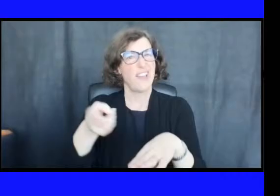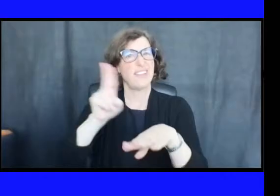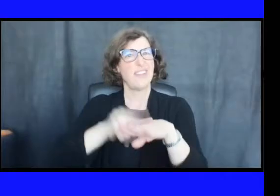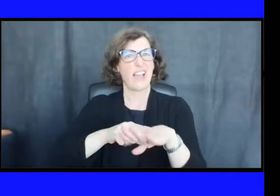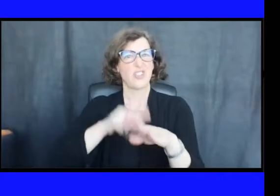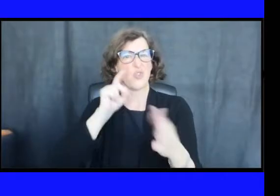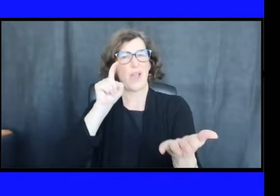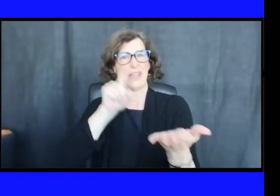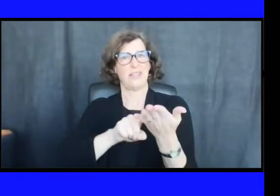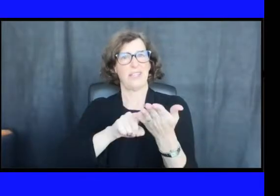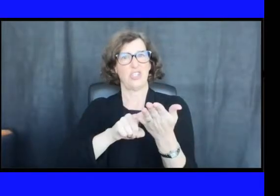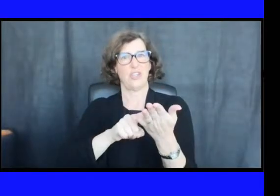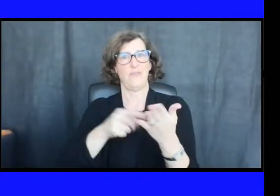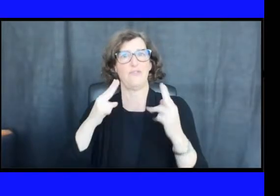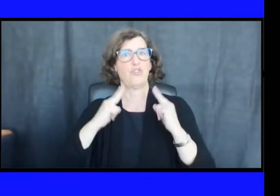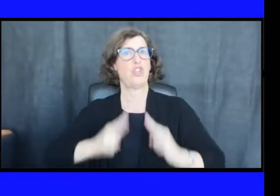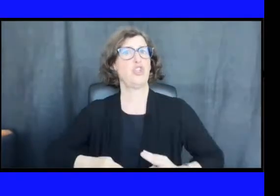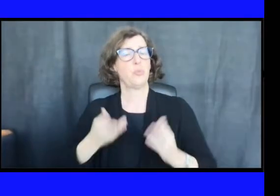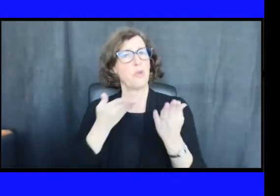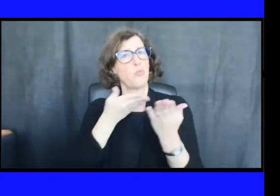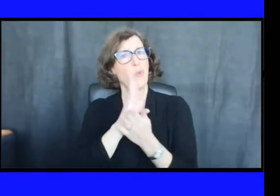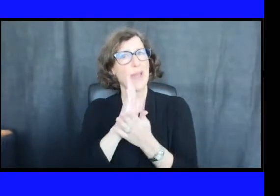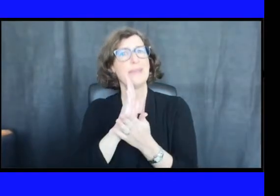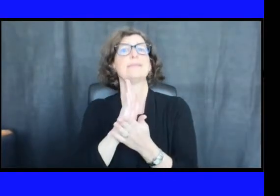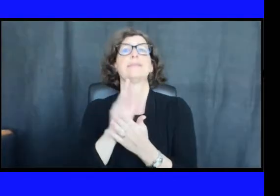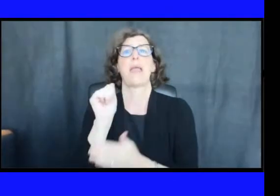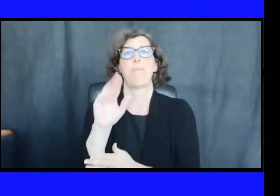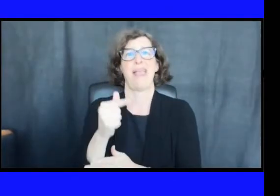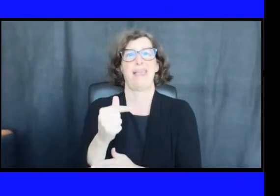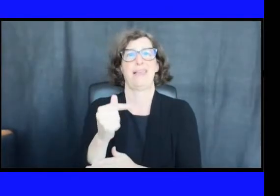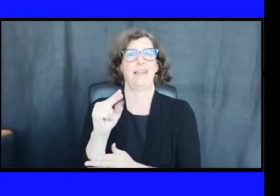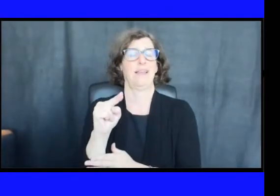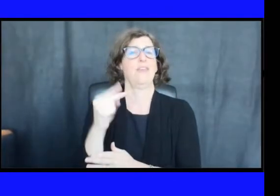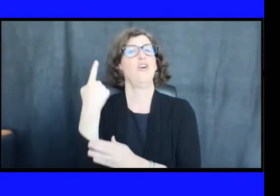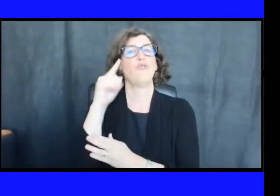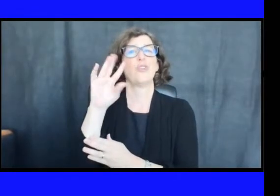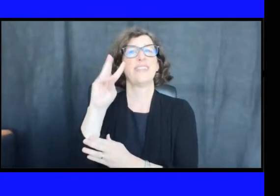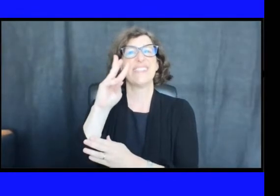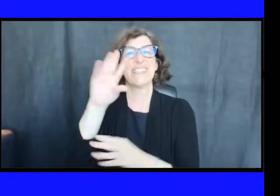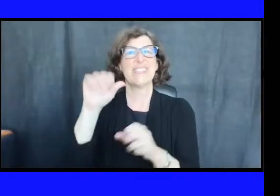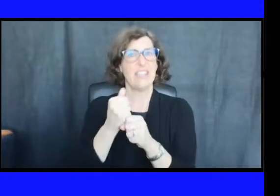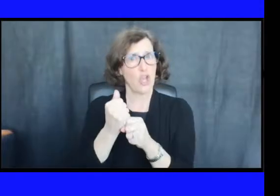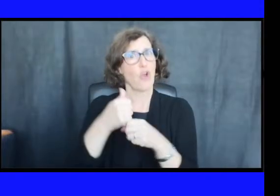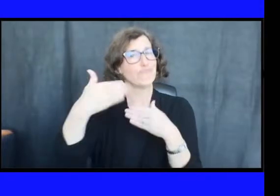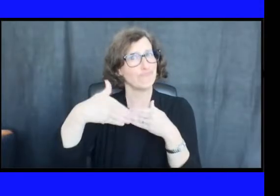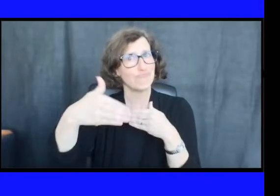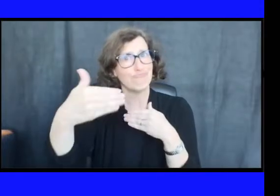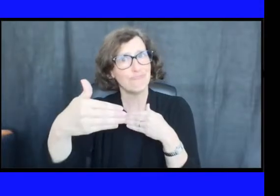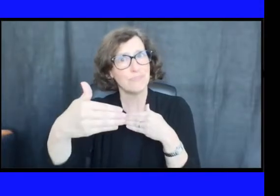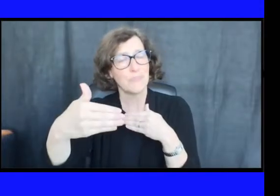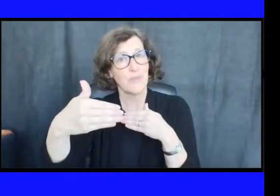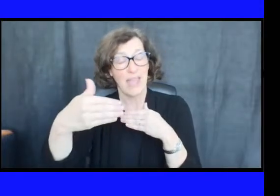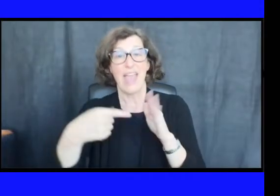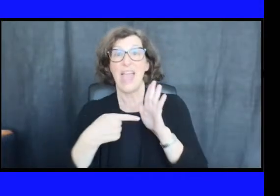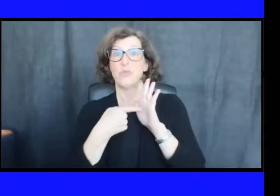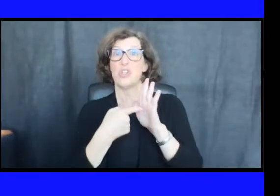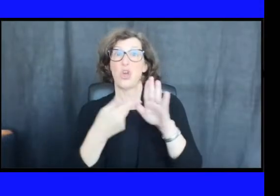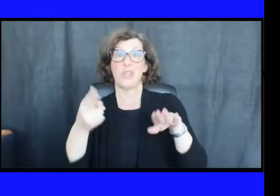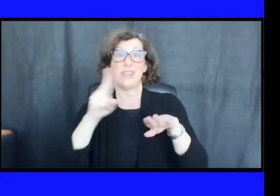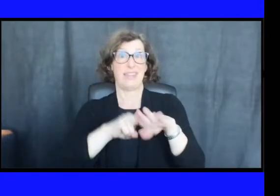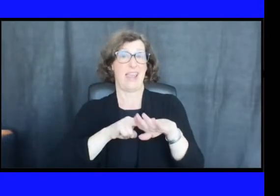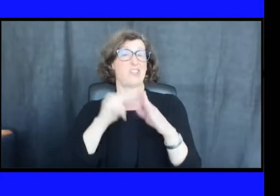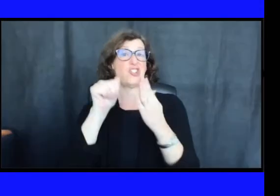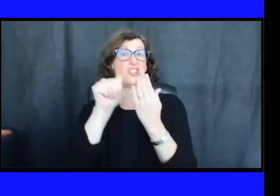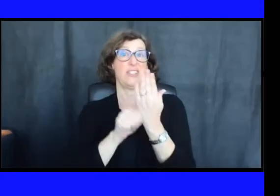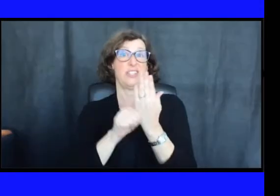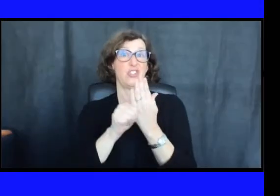the significant steps the health system has taken to integrate diversity and inclusion best practices. The office also released the 2022